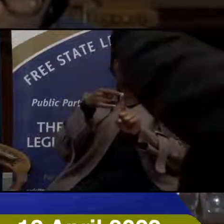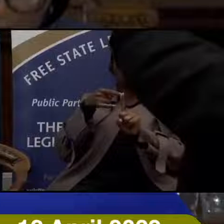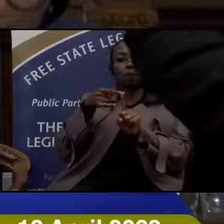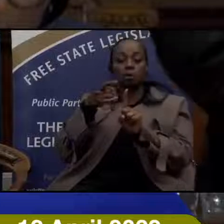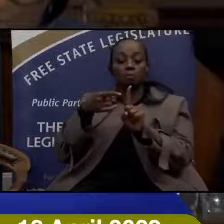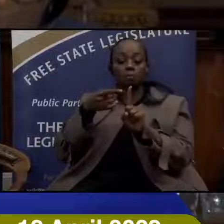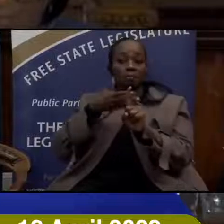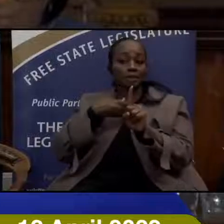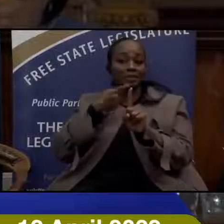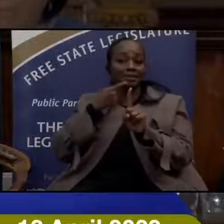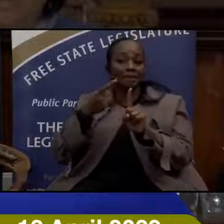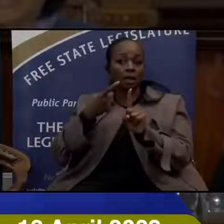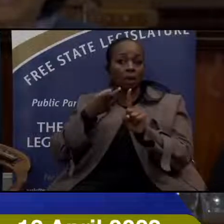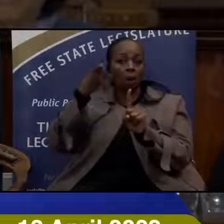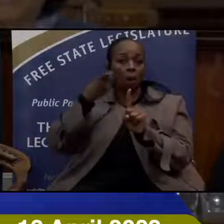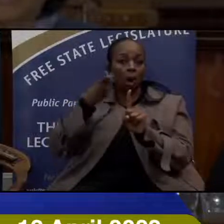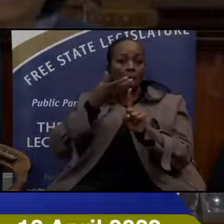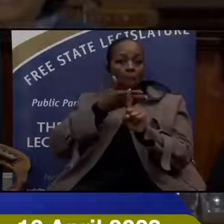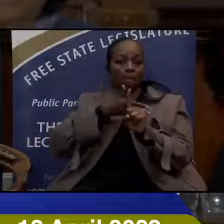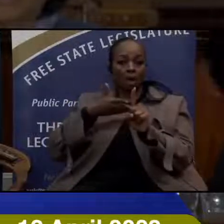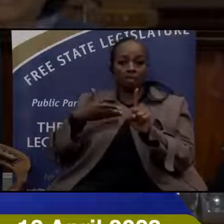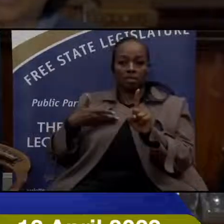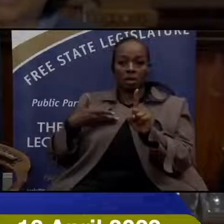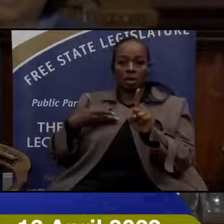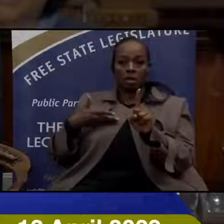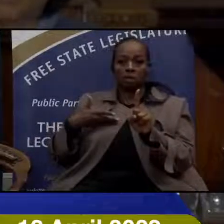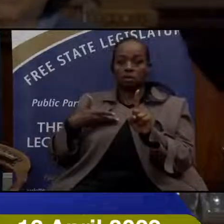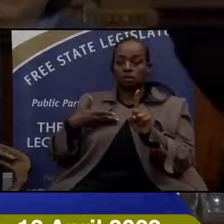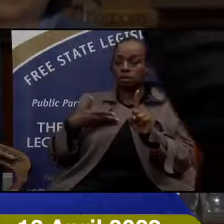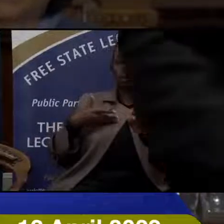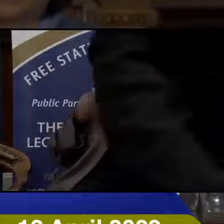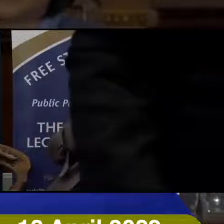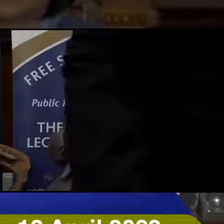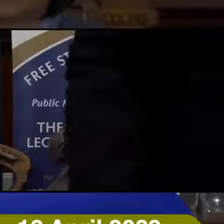mother, he's deeply touched.